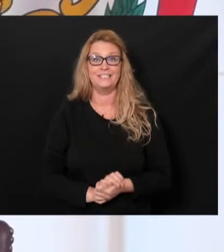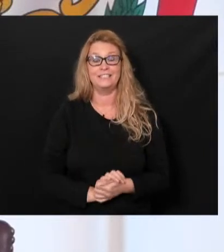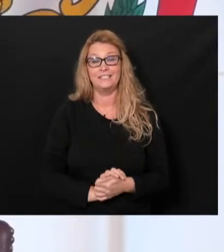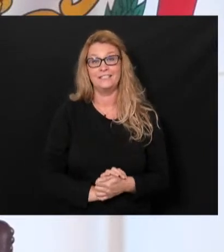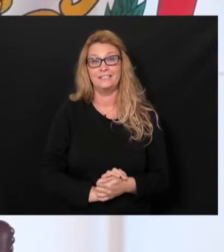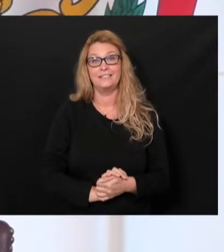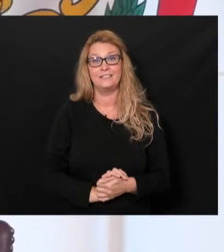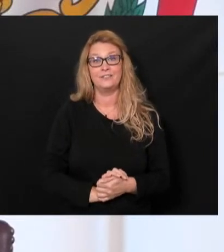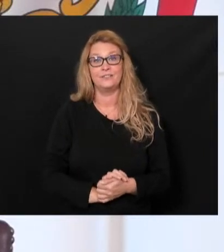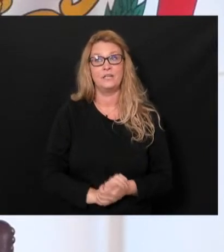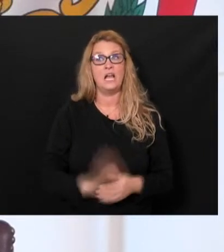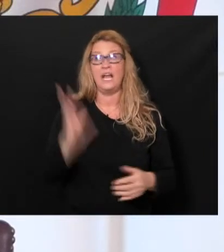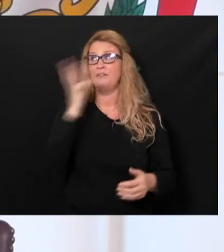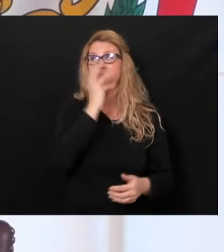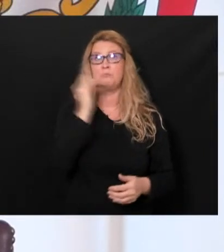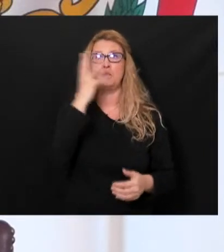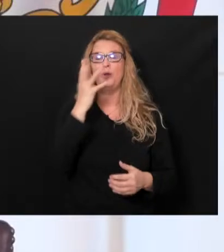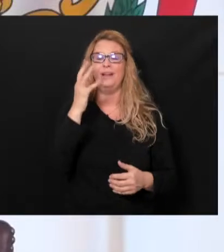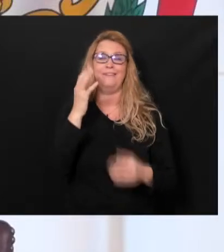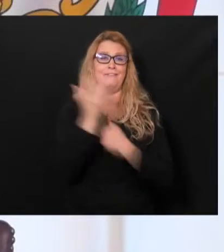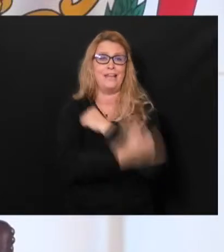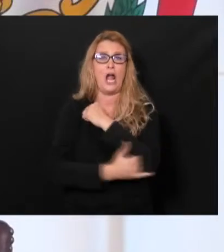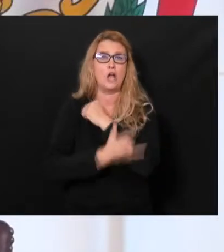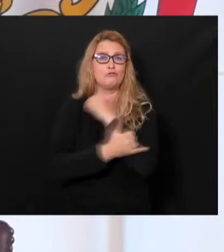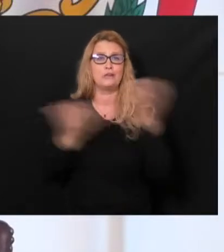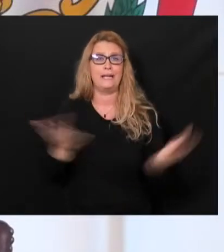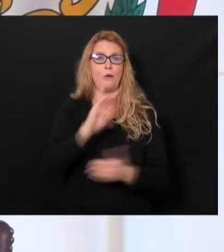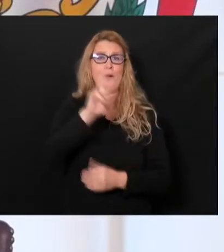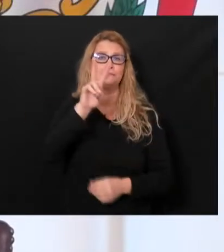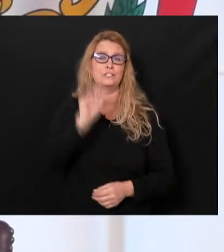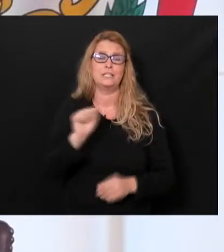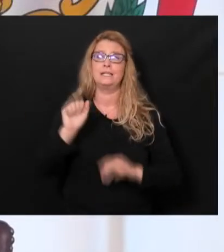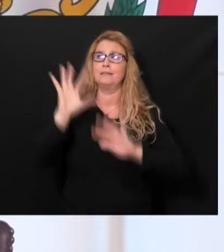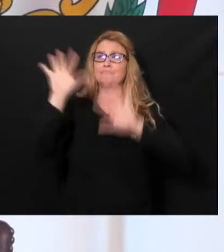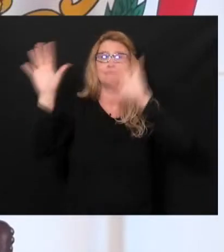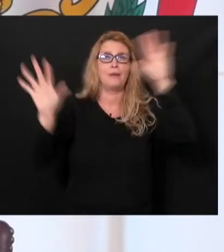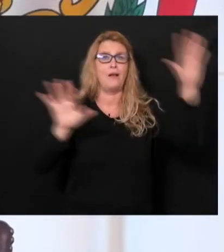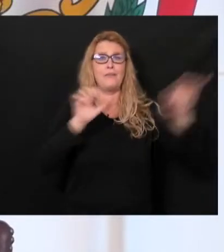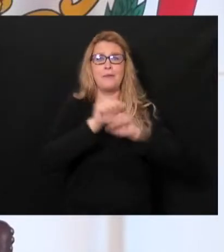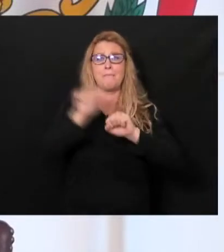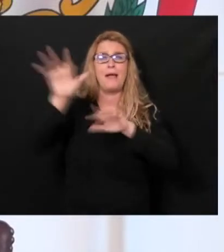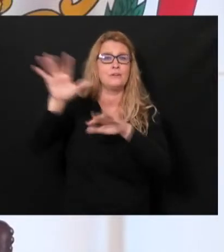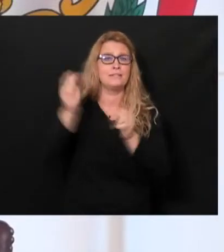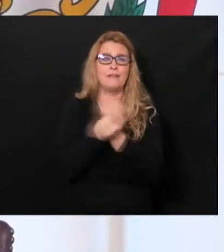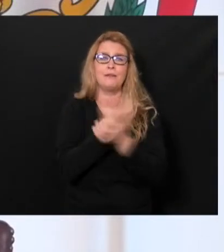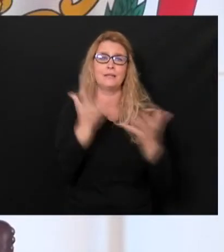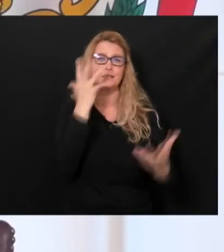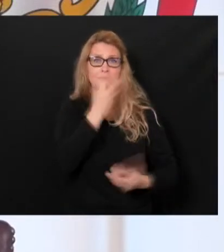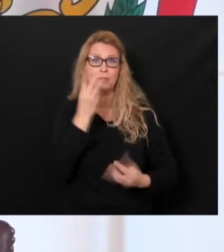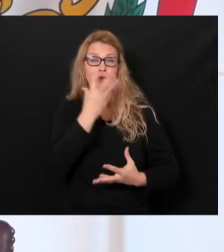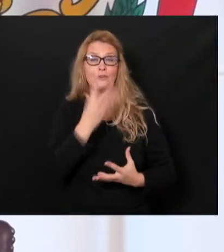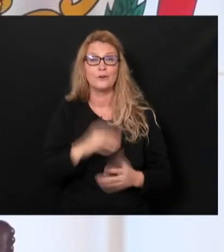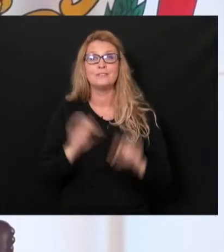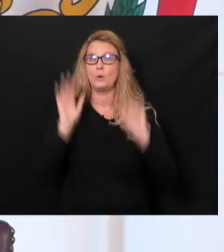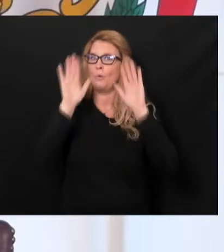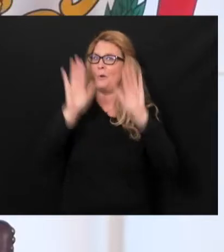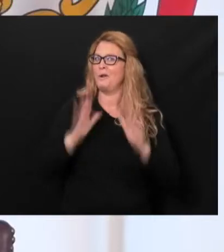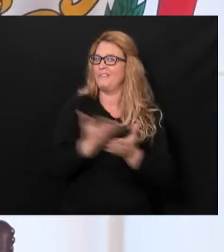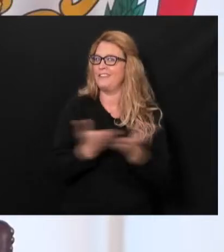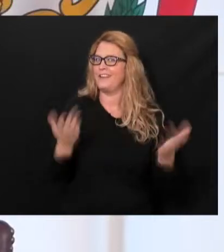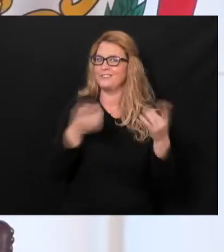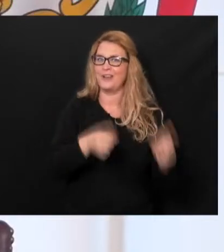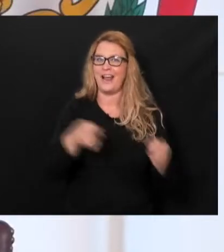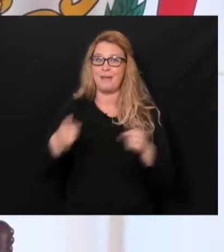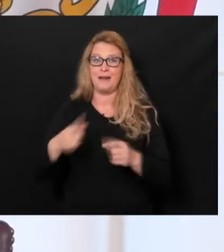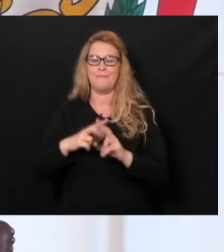this, unmatched beauty. We're blessed beyond belief in this state, and just great stuff going on. And I couldn't